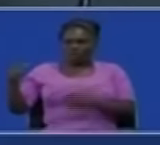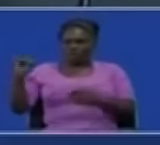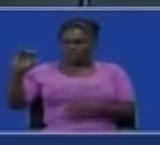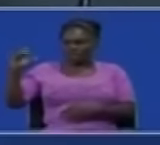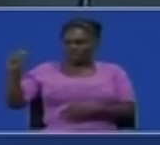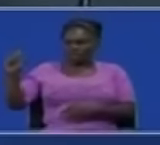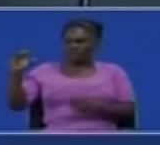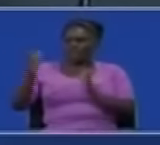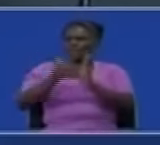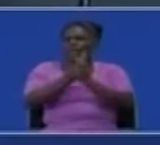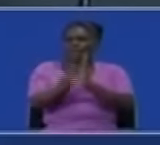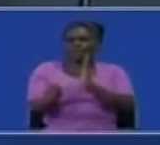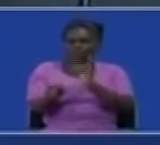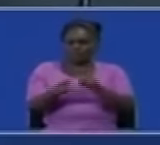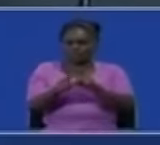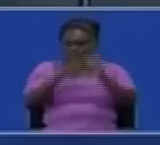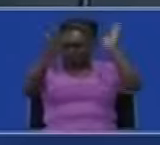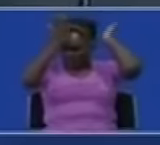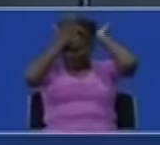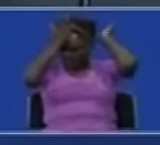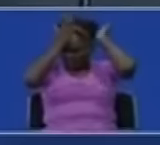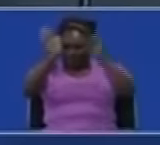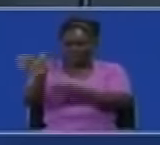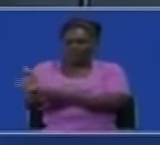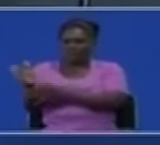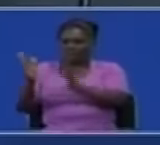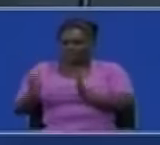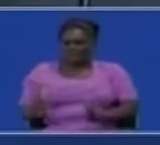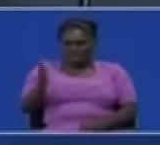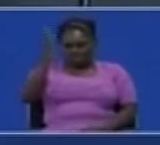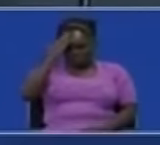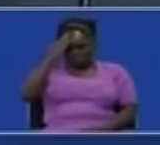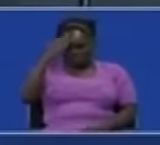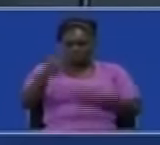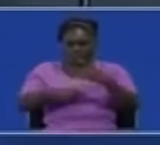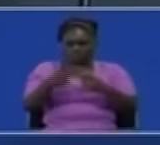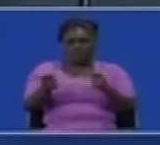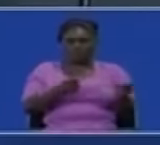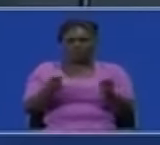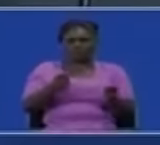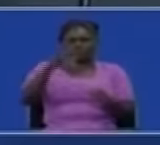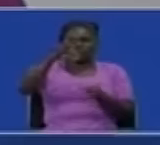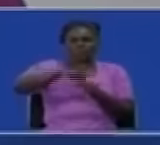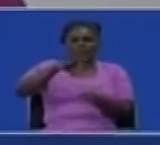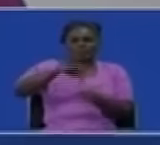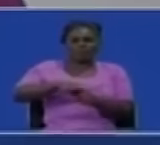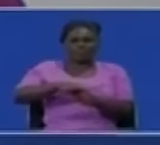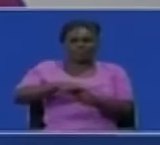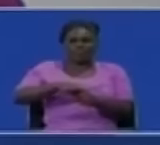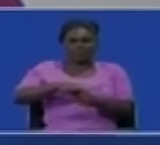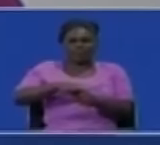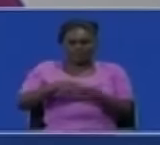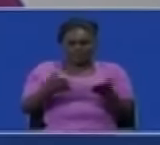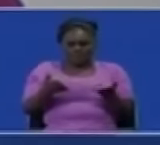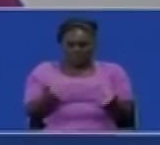We'll be speaking to Ambassador Jack Tumwa. He knows all too well the process of managing an election. He did that under the